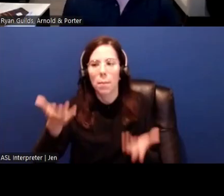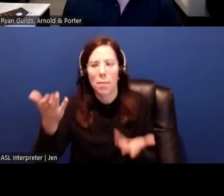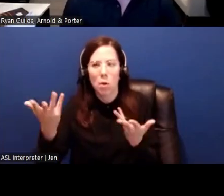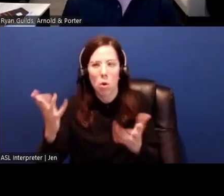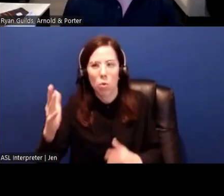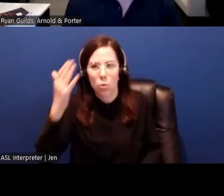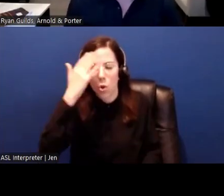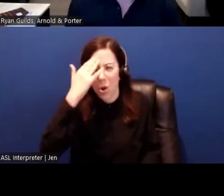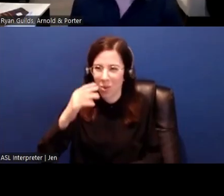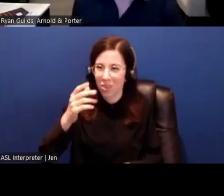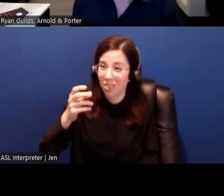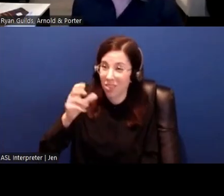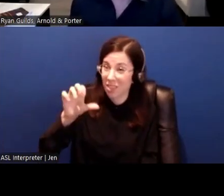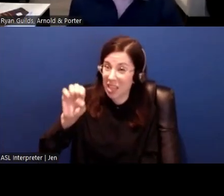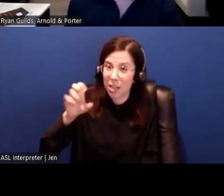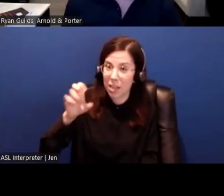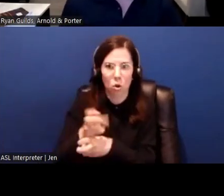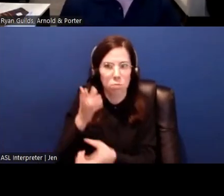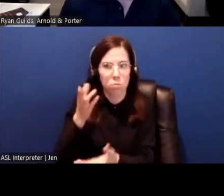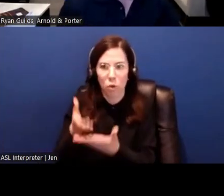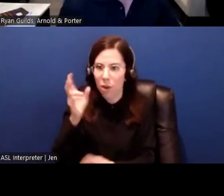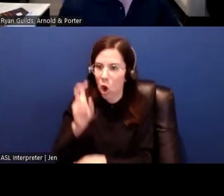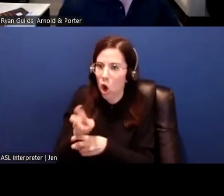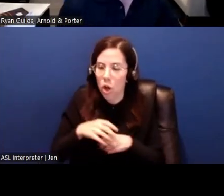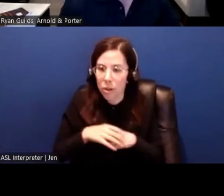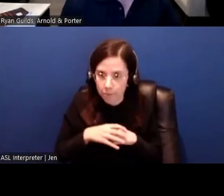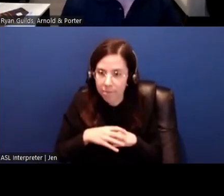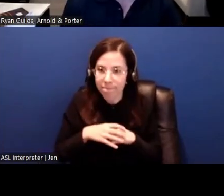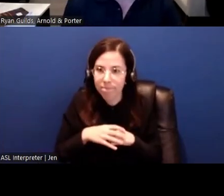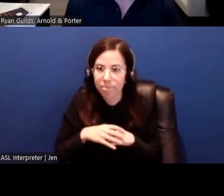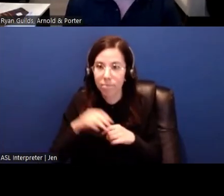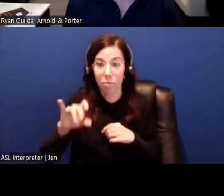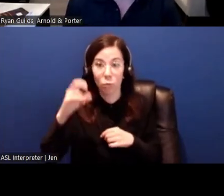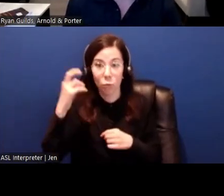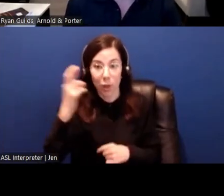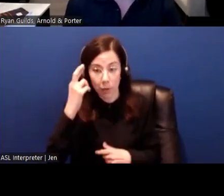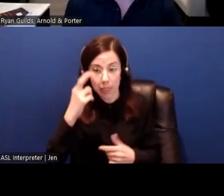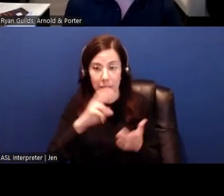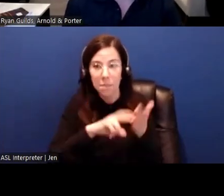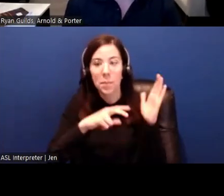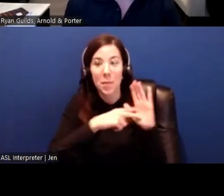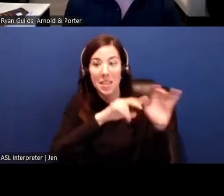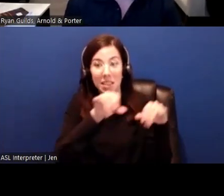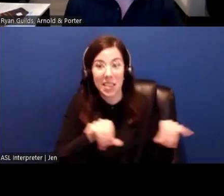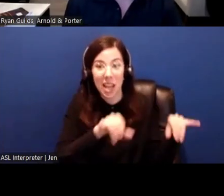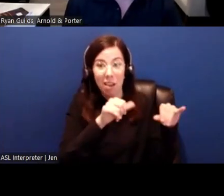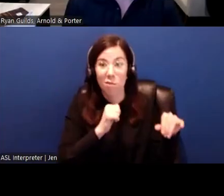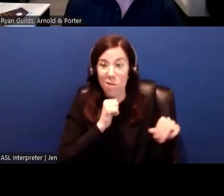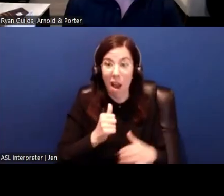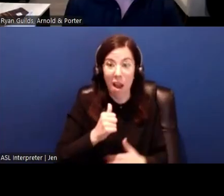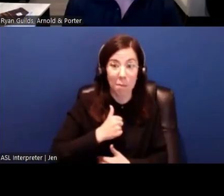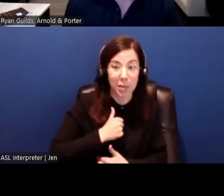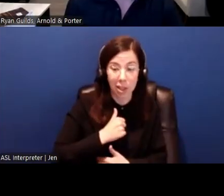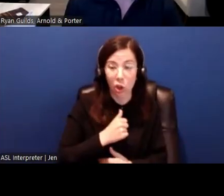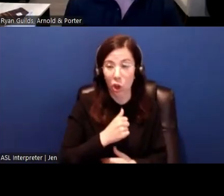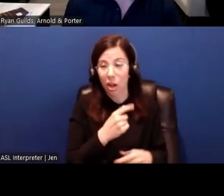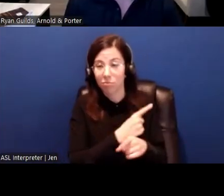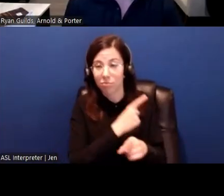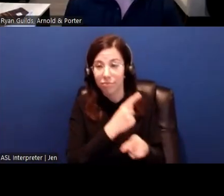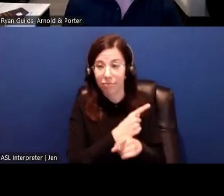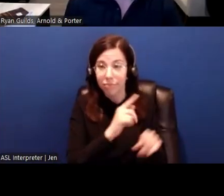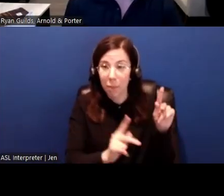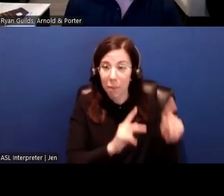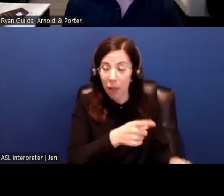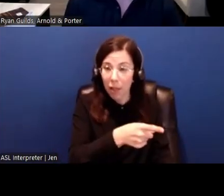are hard to prove, right? And because of that, the standard for civilian jurisdictions, especially jurisdictions that